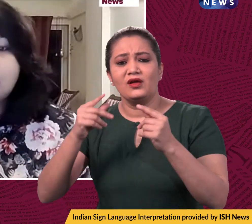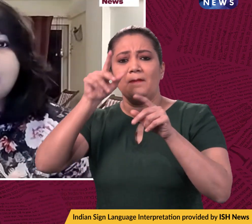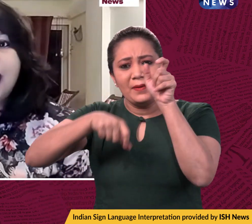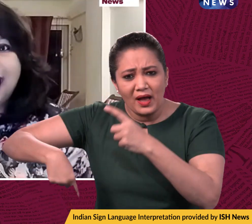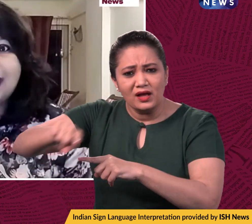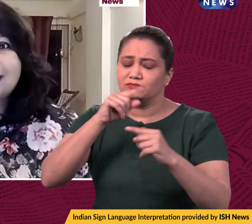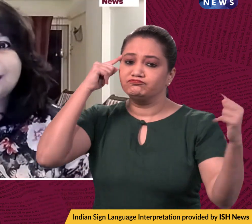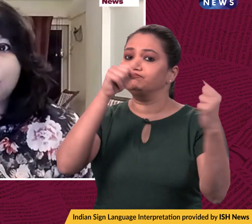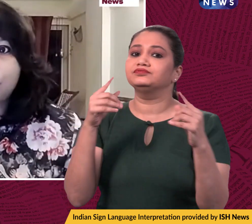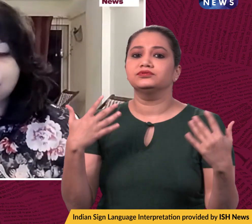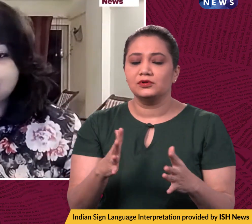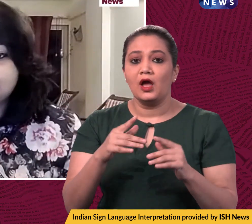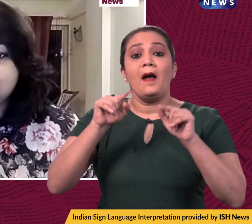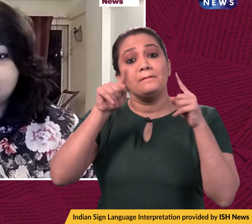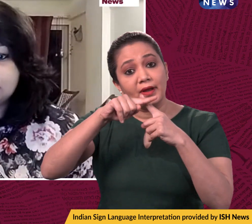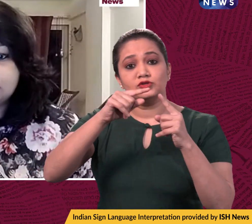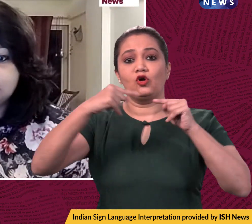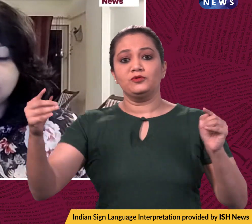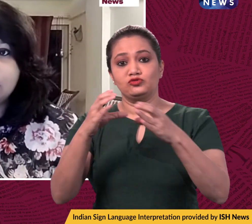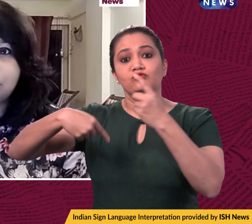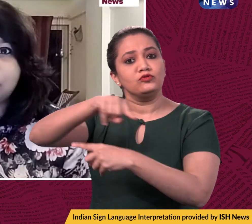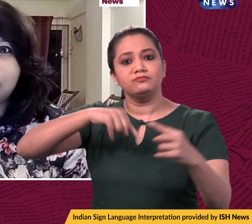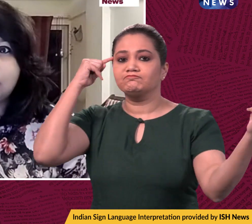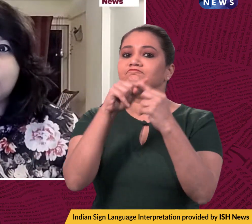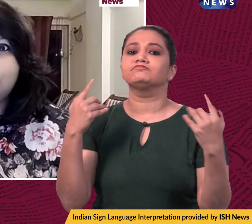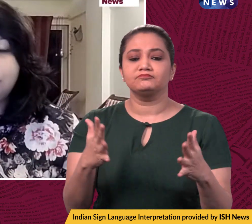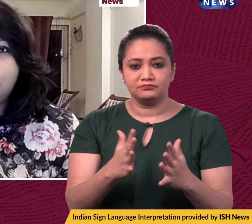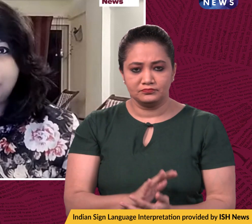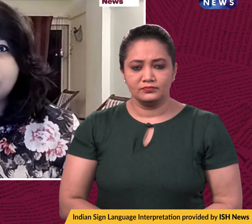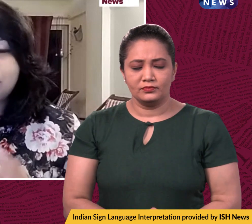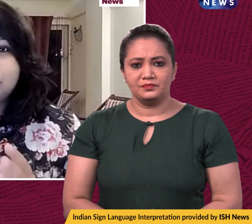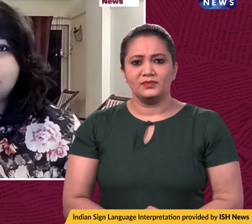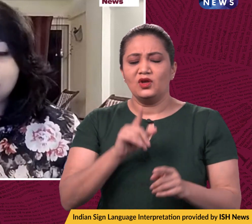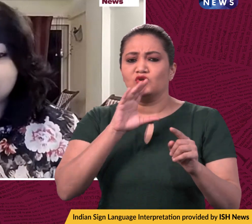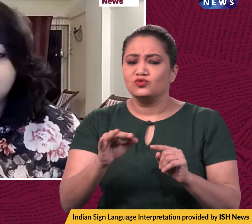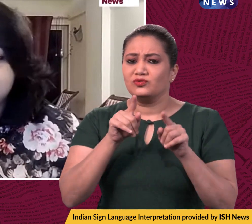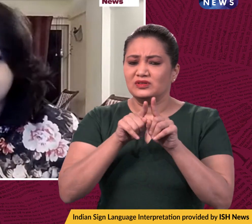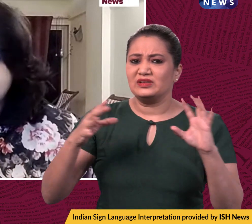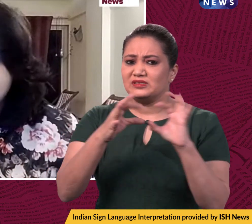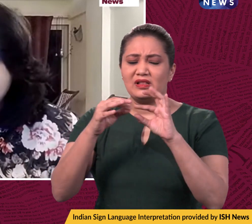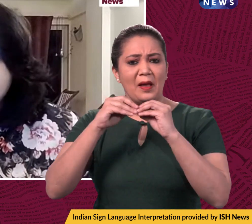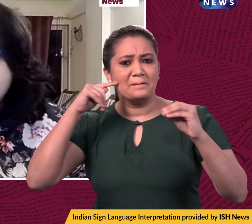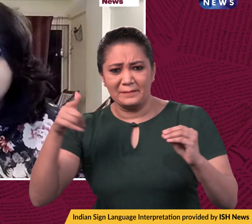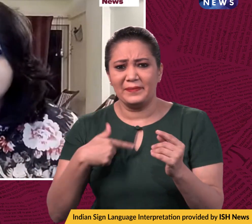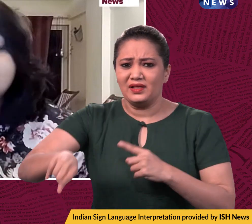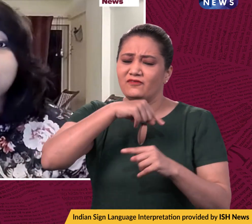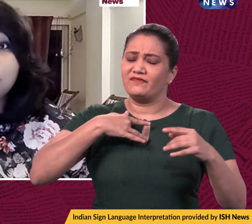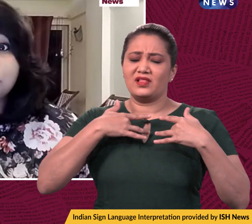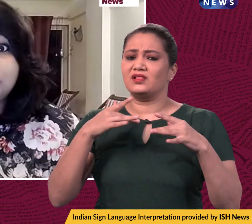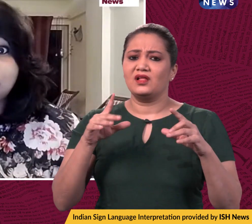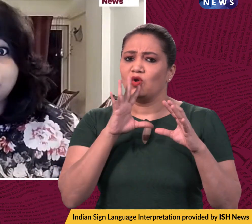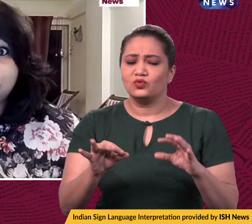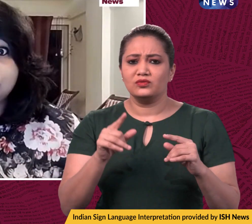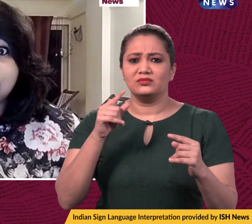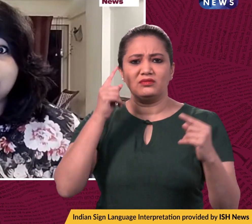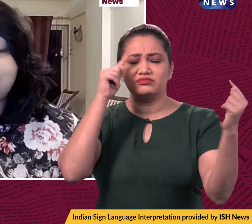citizens, and the opposition party in the state of Karnataka, who have voiced several concerns with the bill. And this is what the